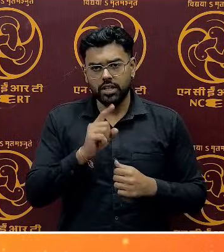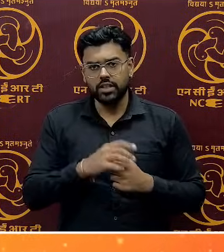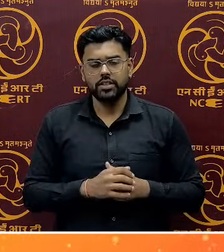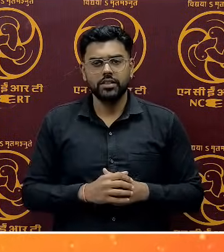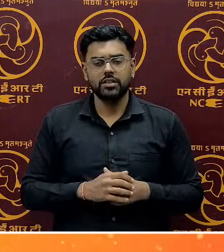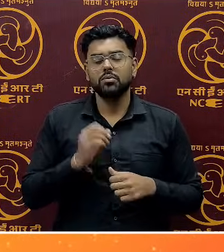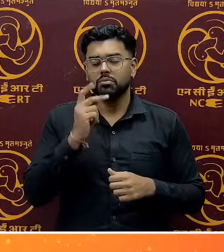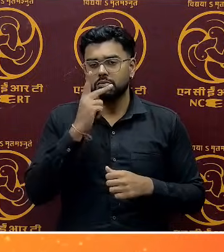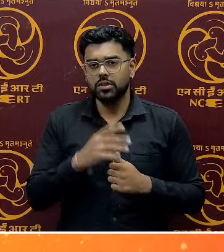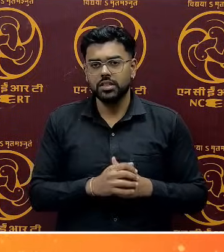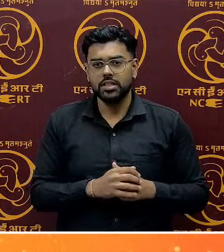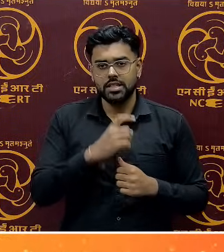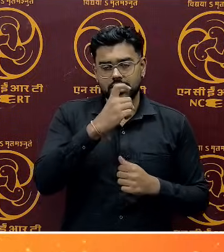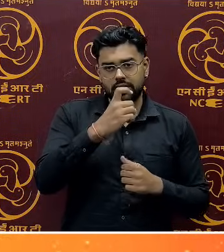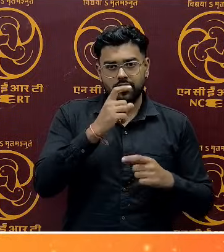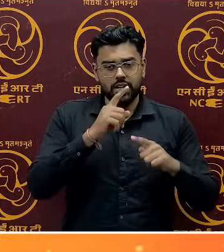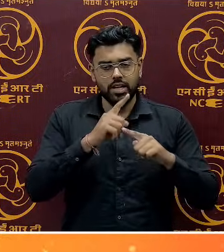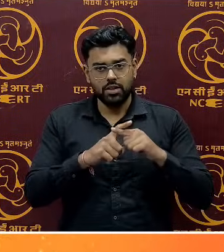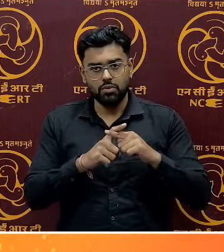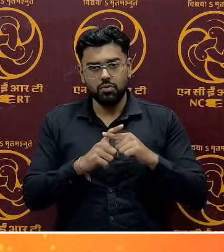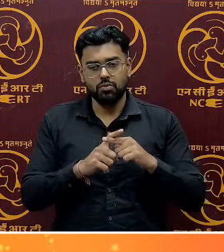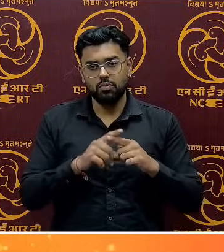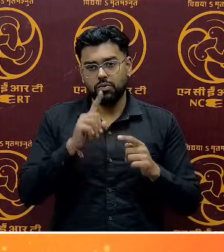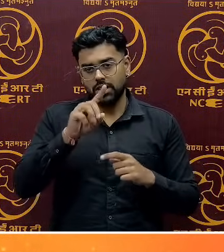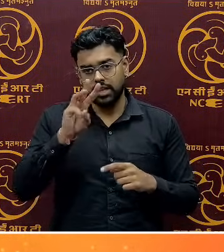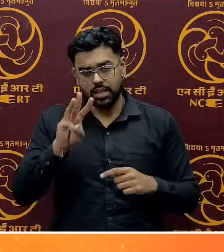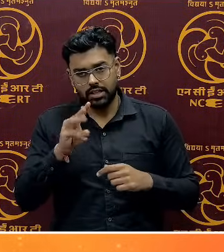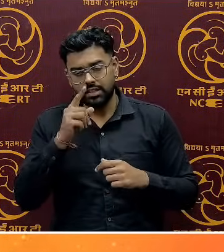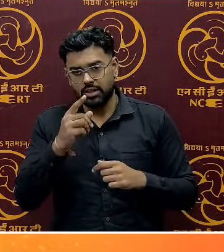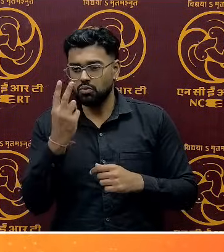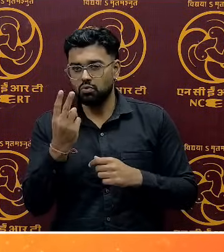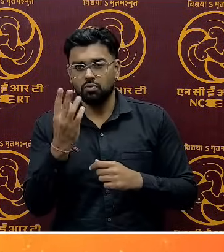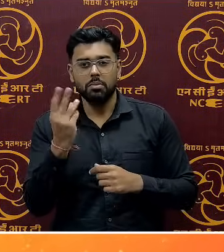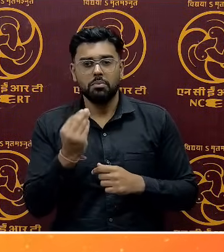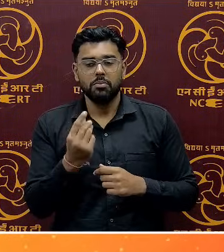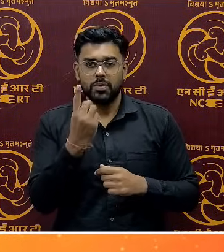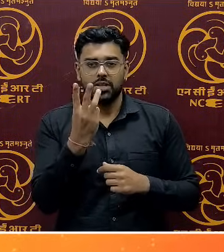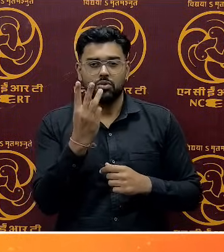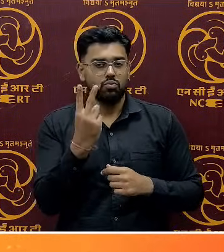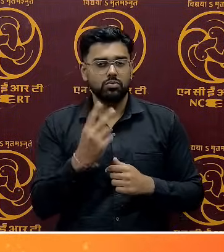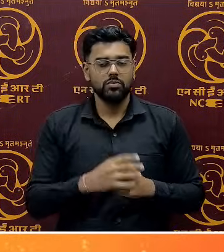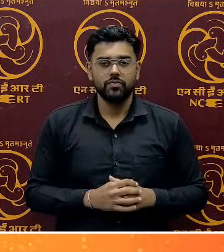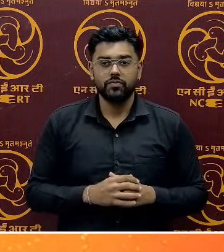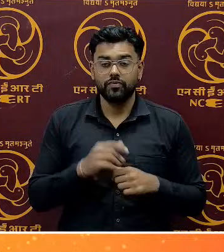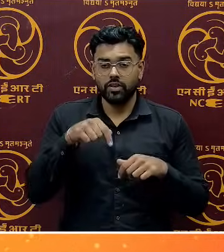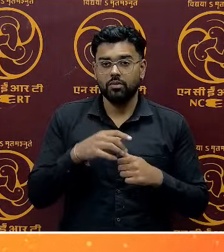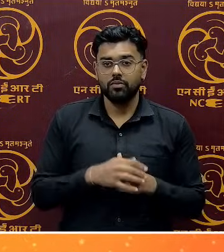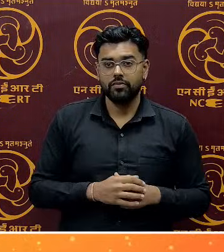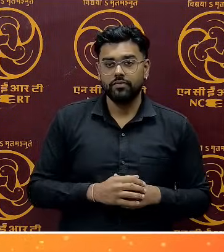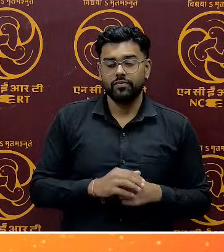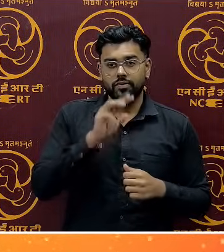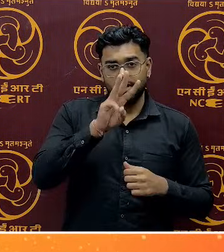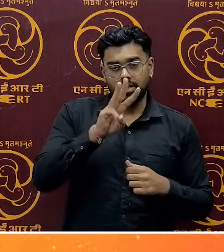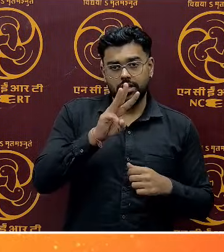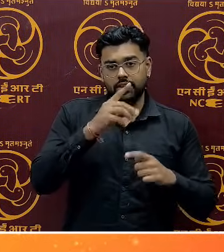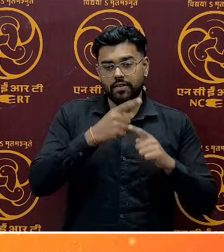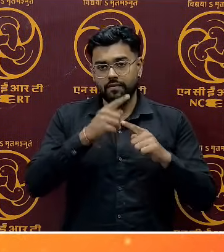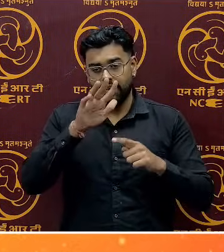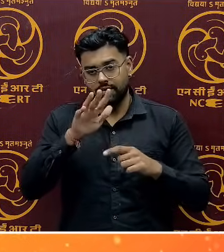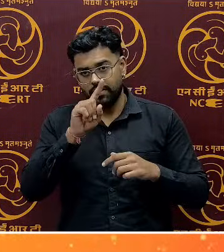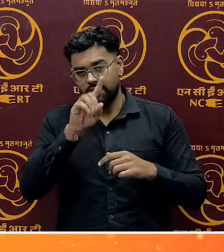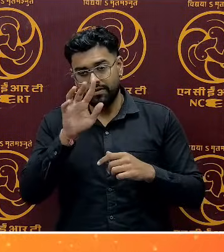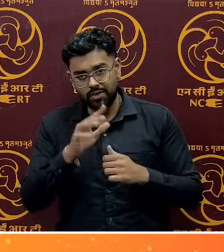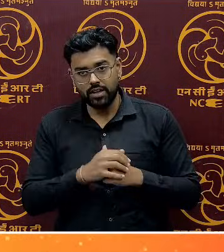into 13. 2 numbers. 2 but we need numbers. 3. Okay. Now come to 105, Harpreet. 3 5s are 15, 15 7s